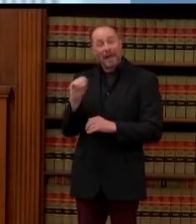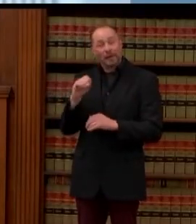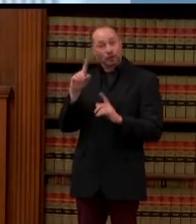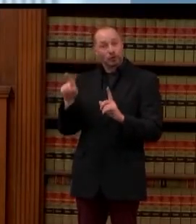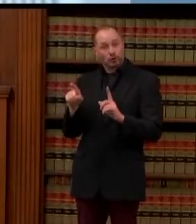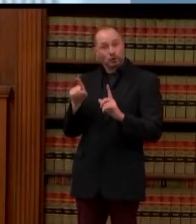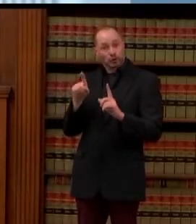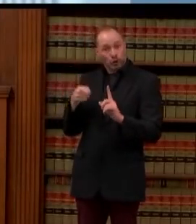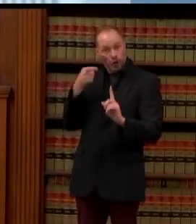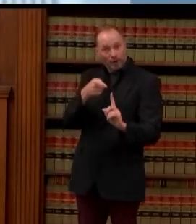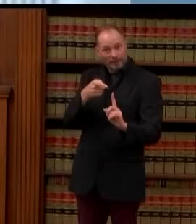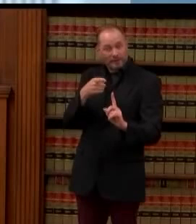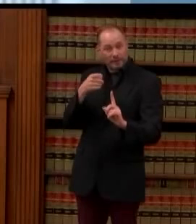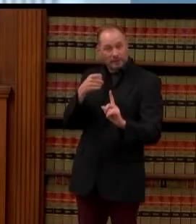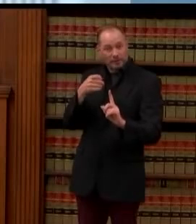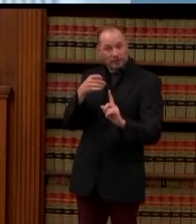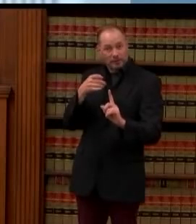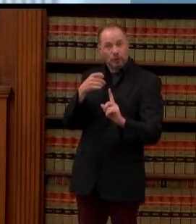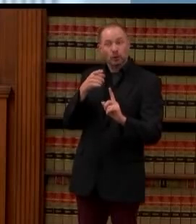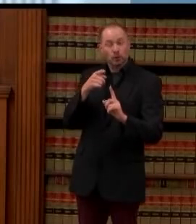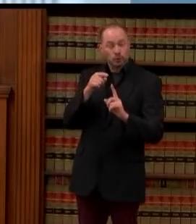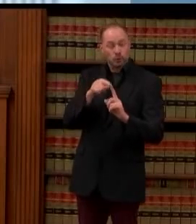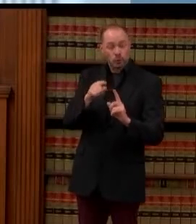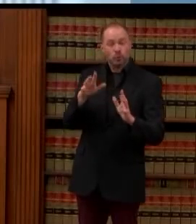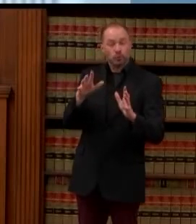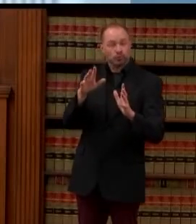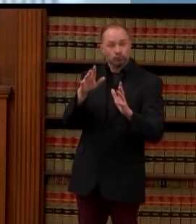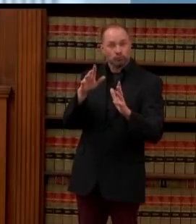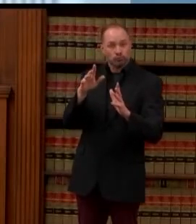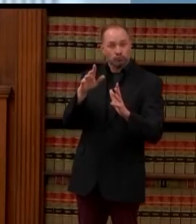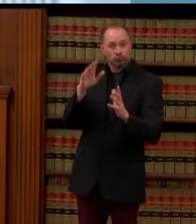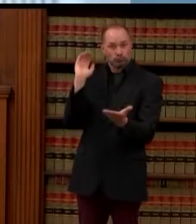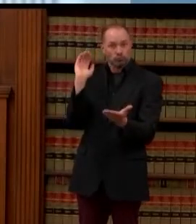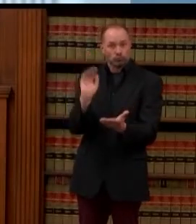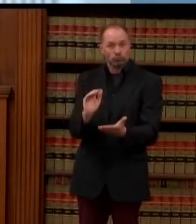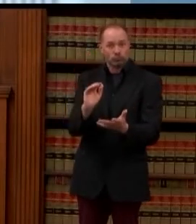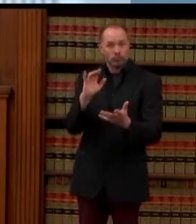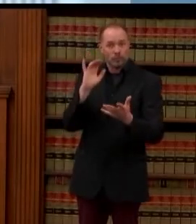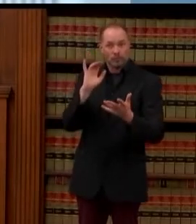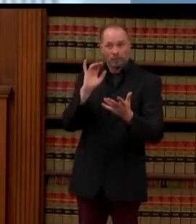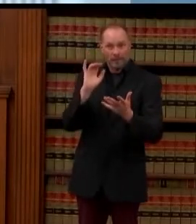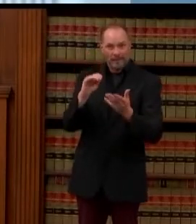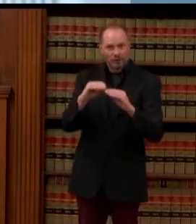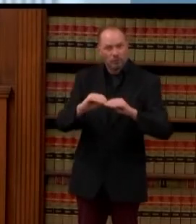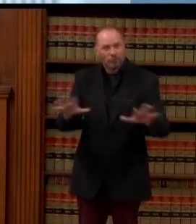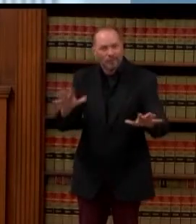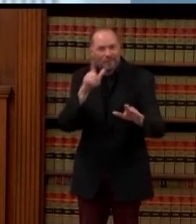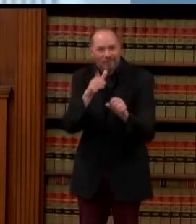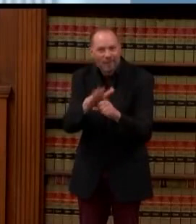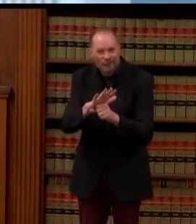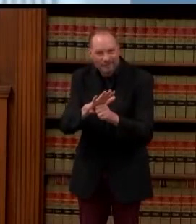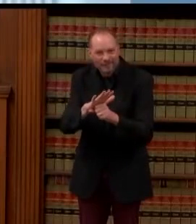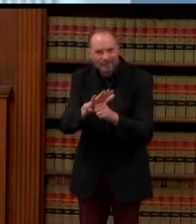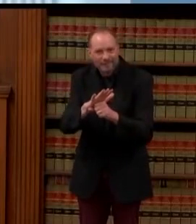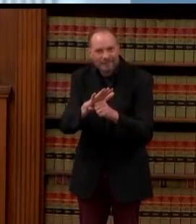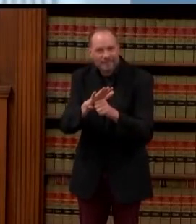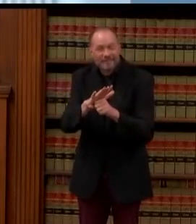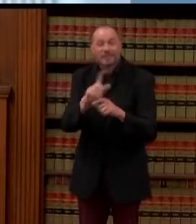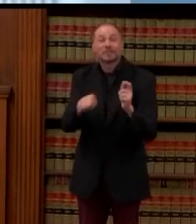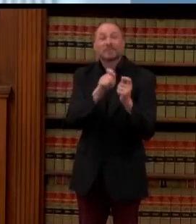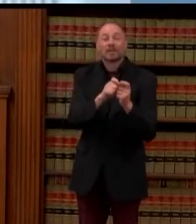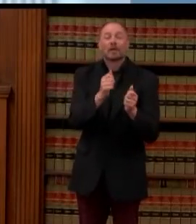targeted to deal with the behavior that is contributing to the virus spread, namely among